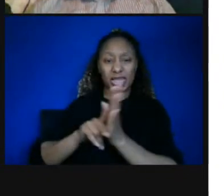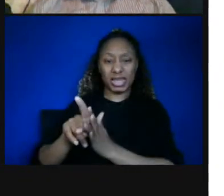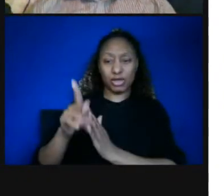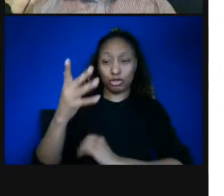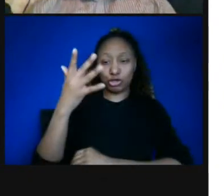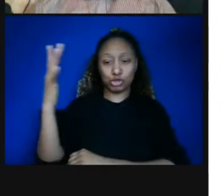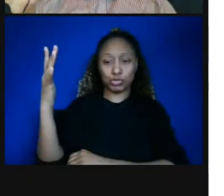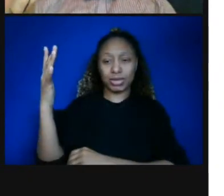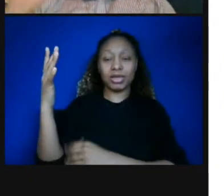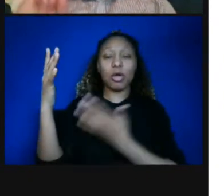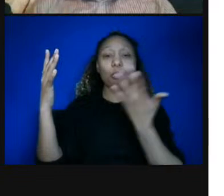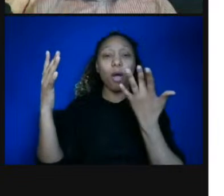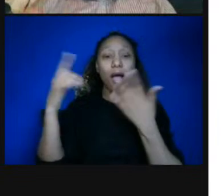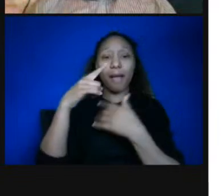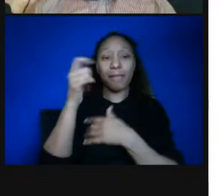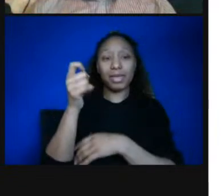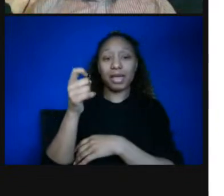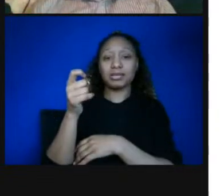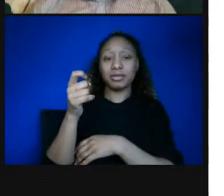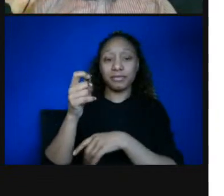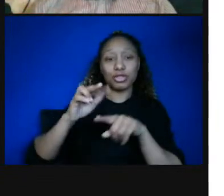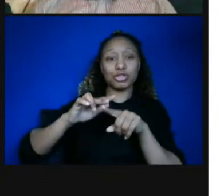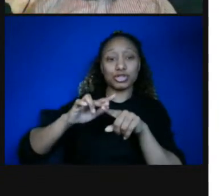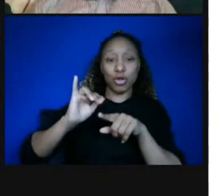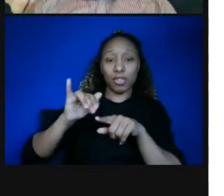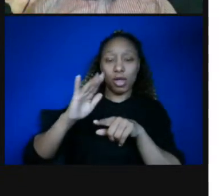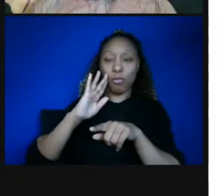of the salts that get into the tree.